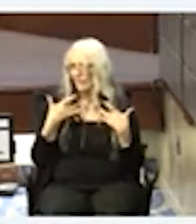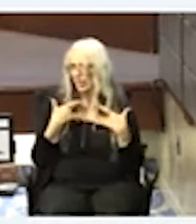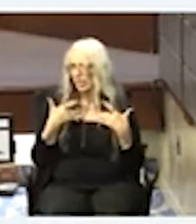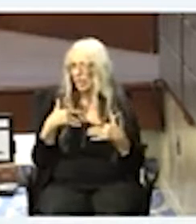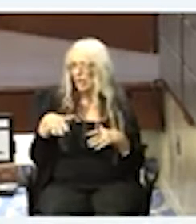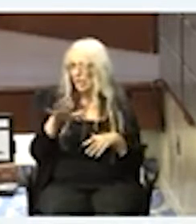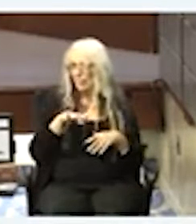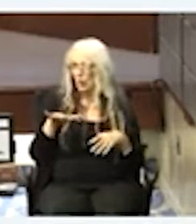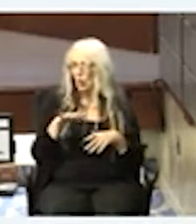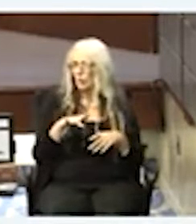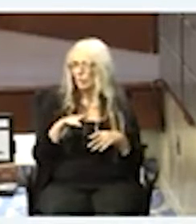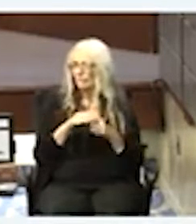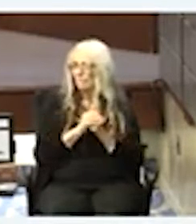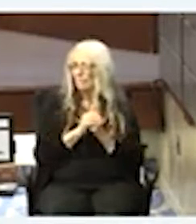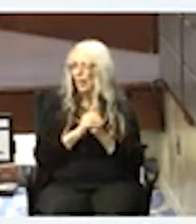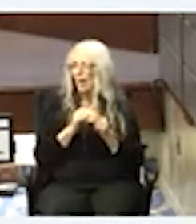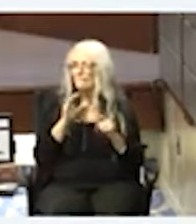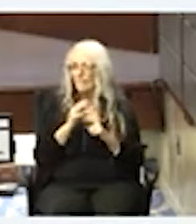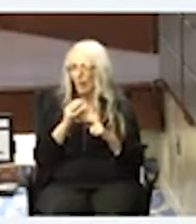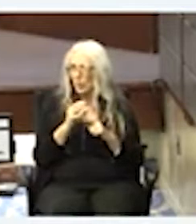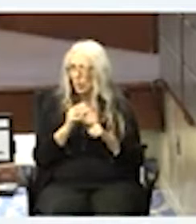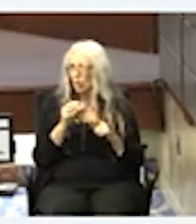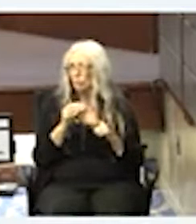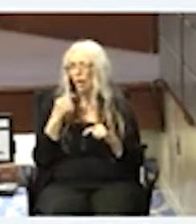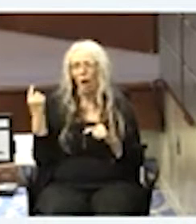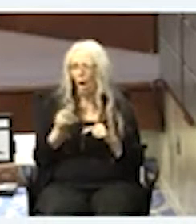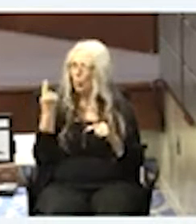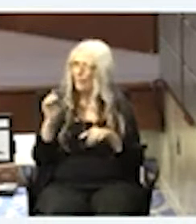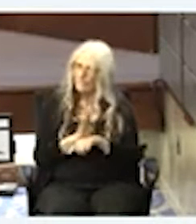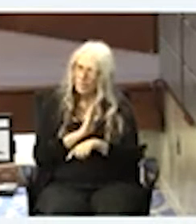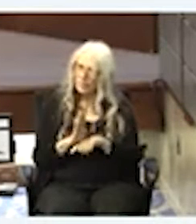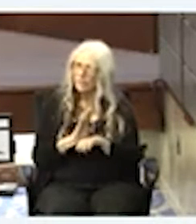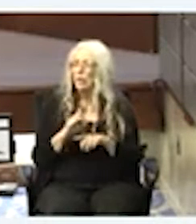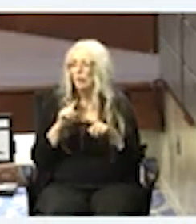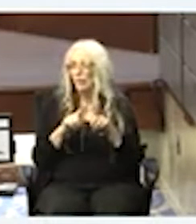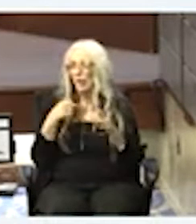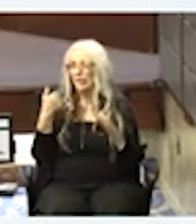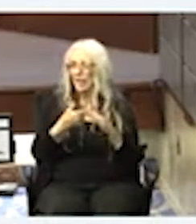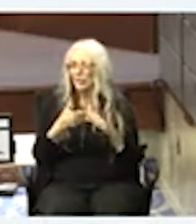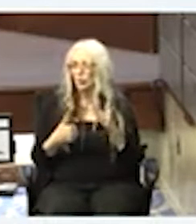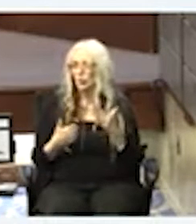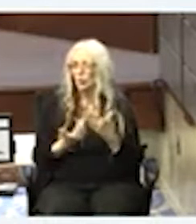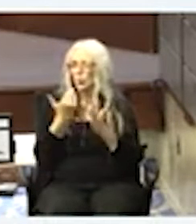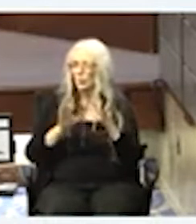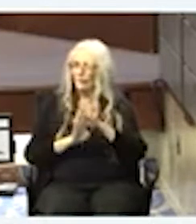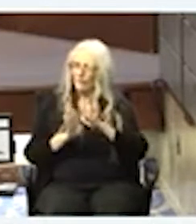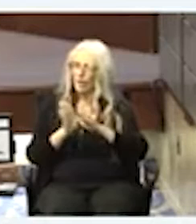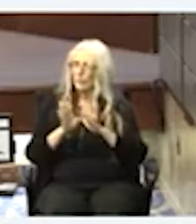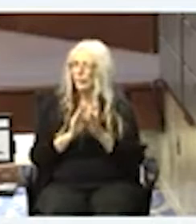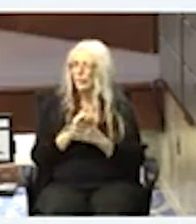that is parks are very popular, always busy in this area, but then also next to the new development at Floyd